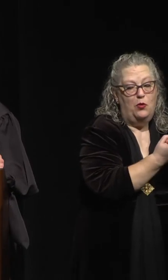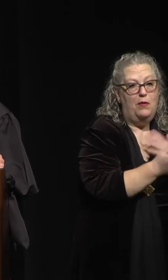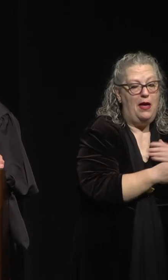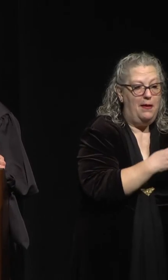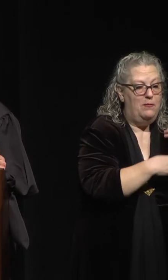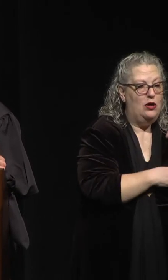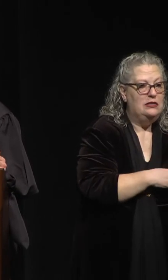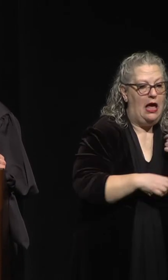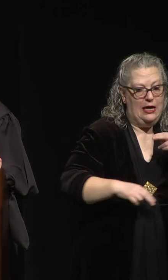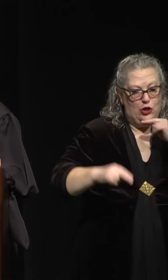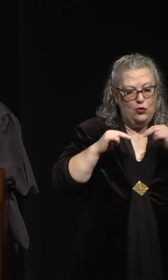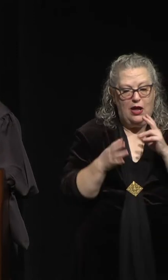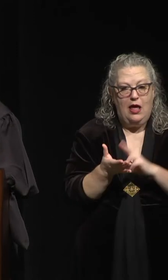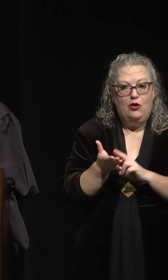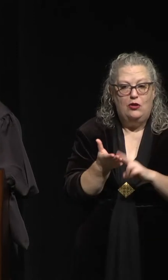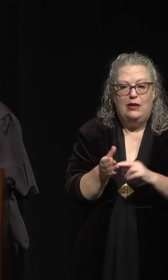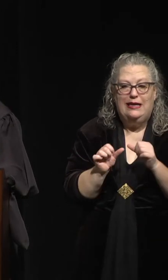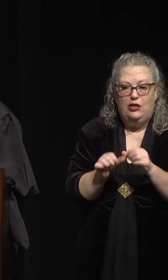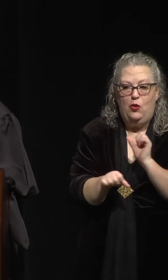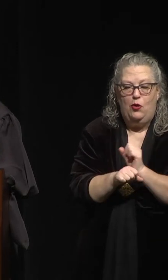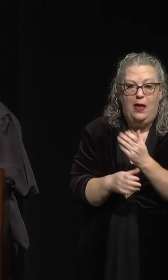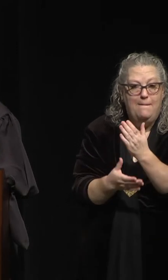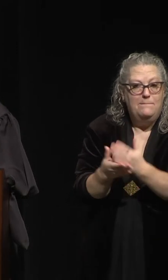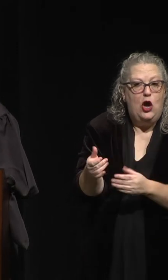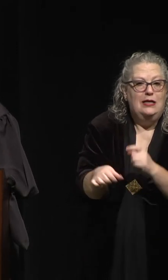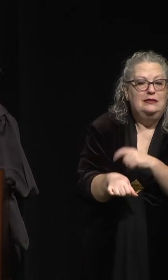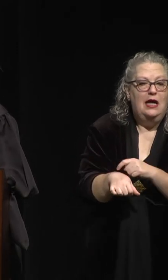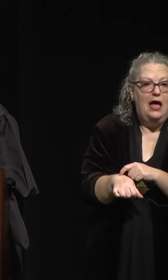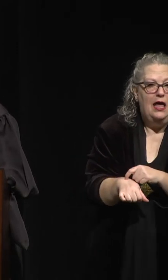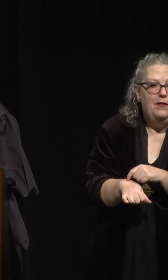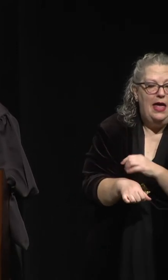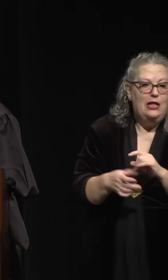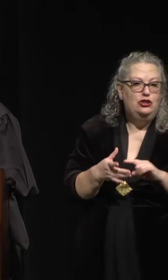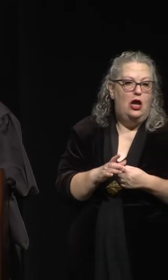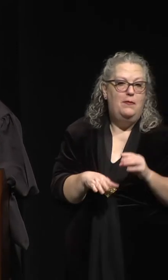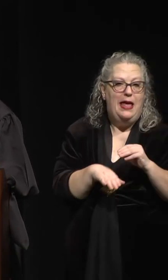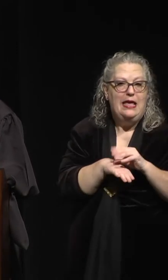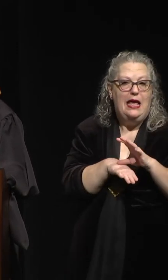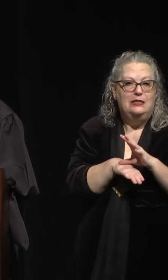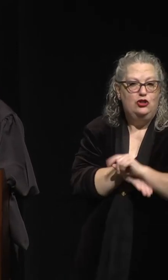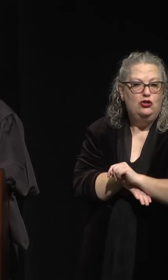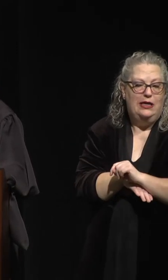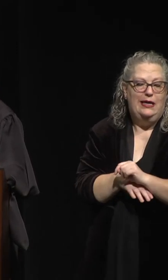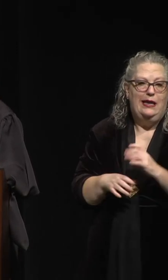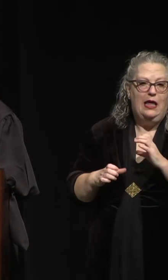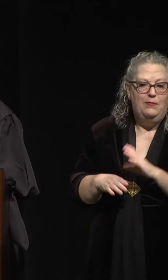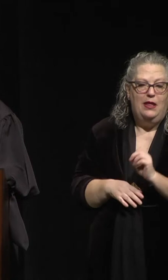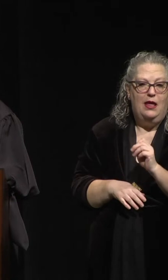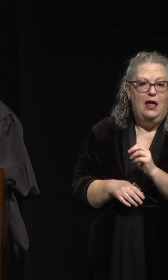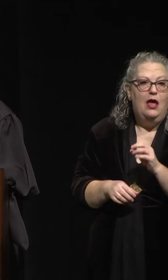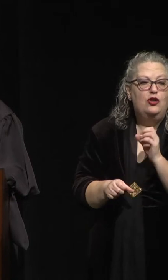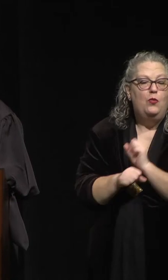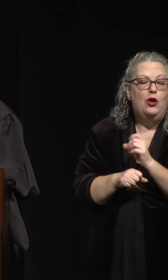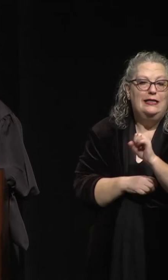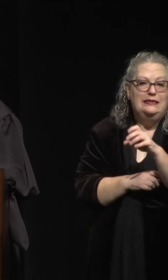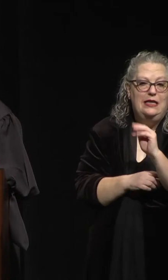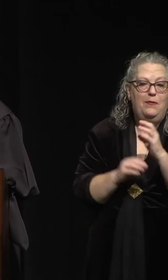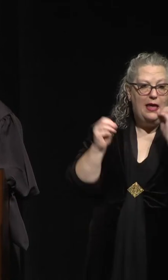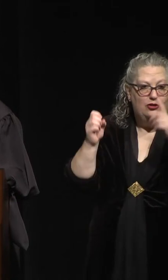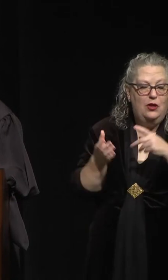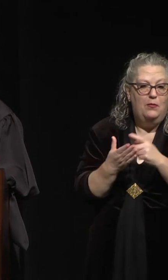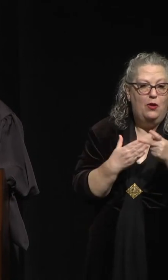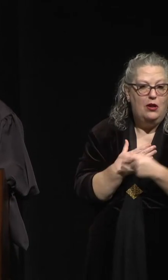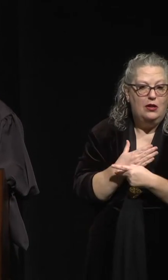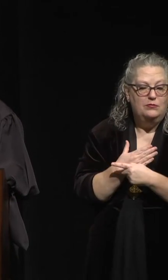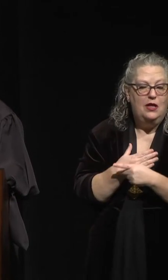I negotiated a contract to continue working part-time and started my consulting company to work on STEM education projects that developed out of